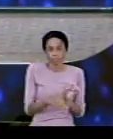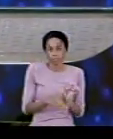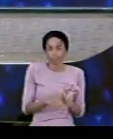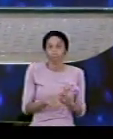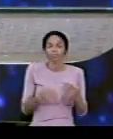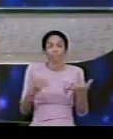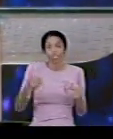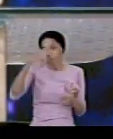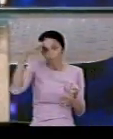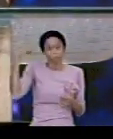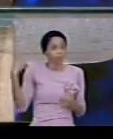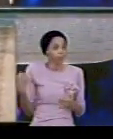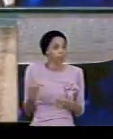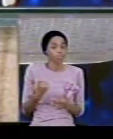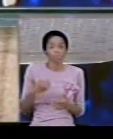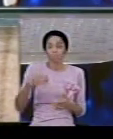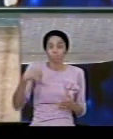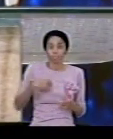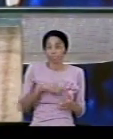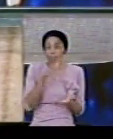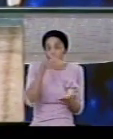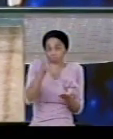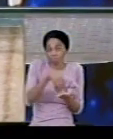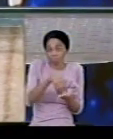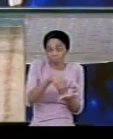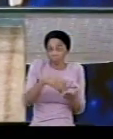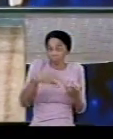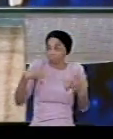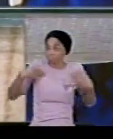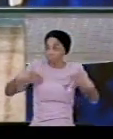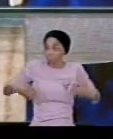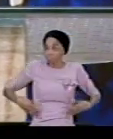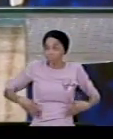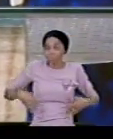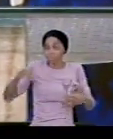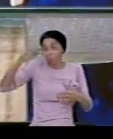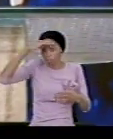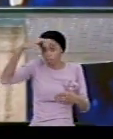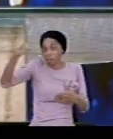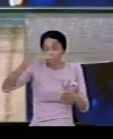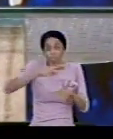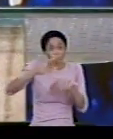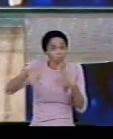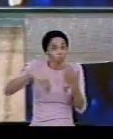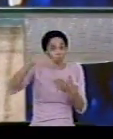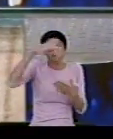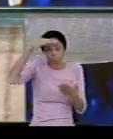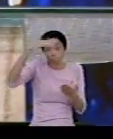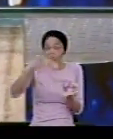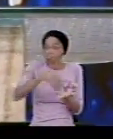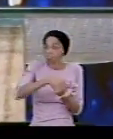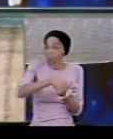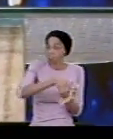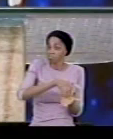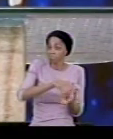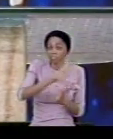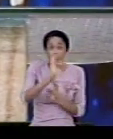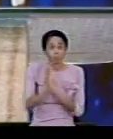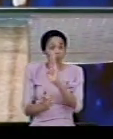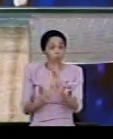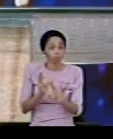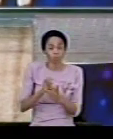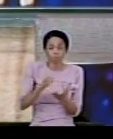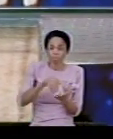And because we were weak, humanity weak, the whole world weak, and could not obey